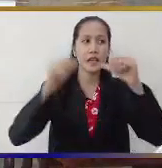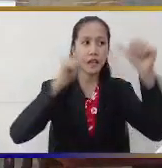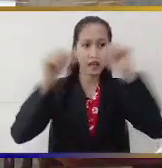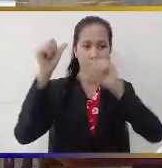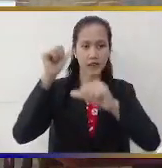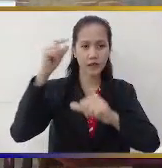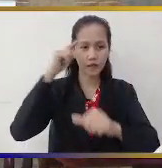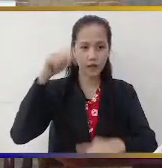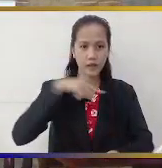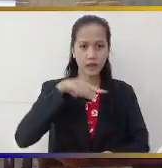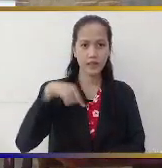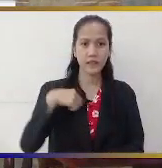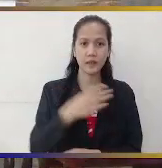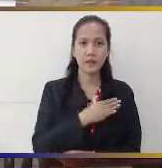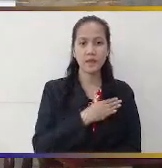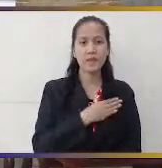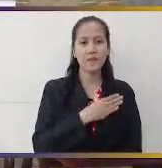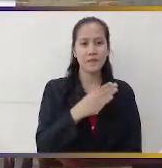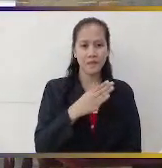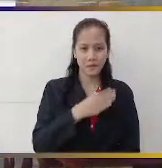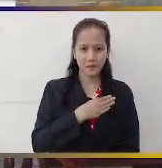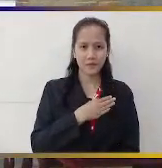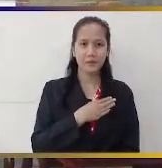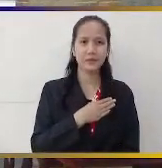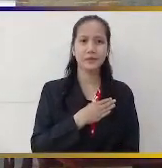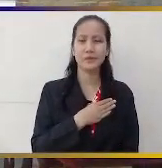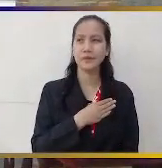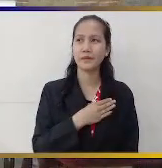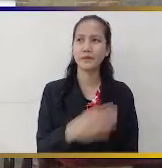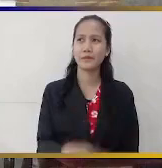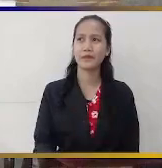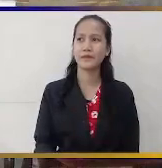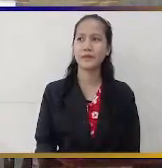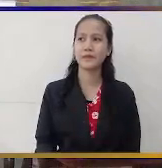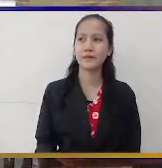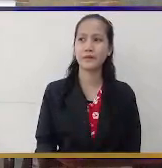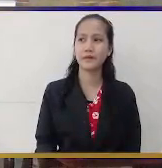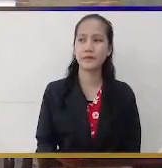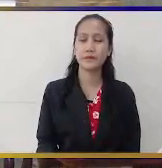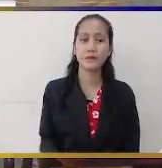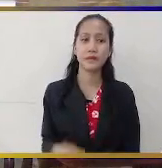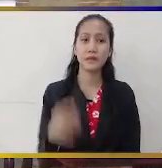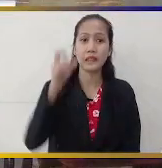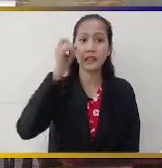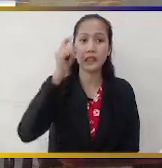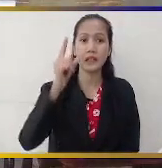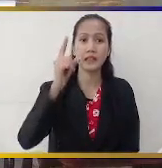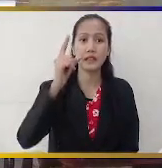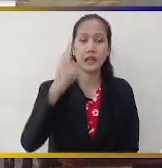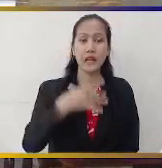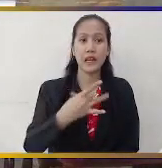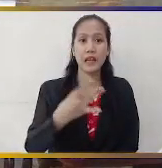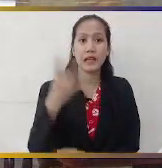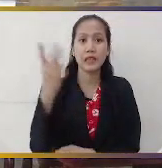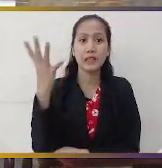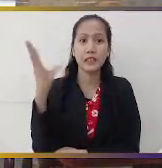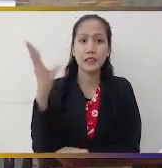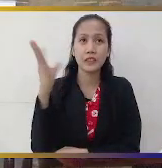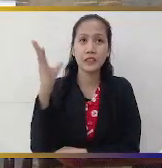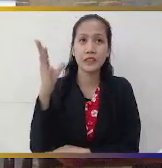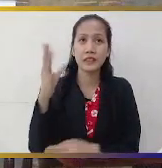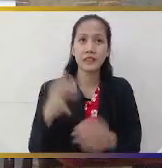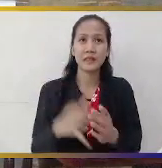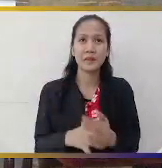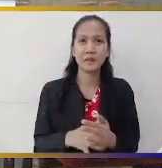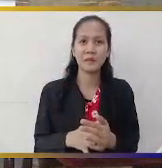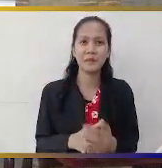God is able to make all grace abound towards you. Now, I don't care if you understand English or not. What he's saying is,